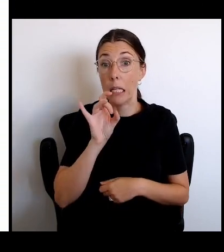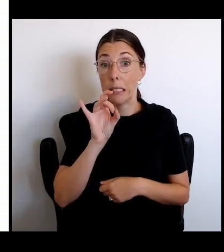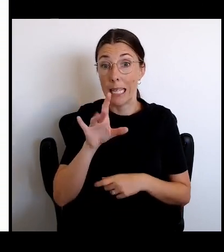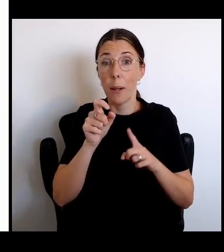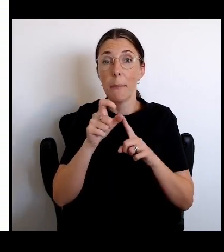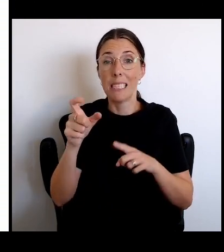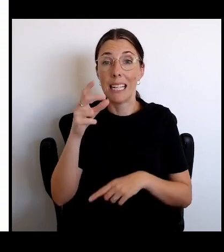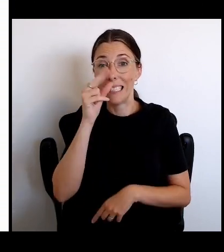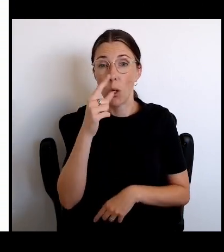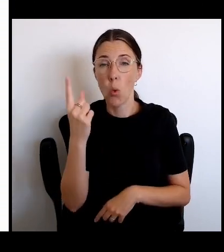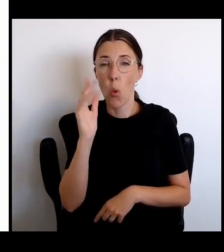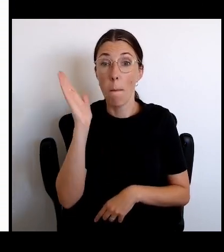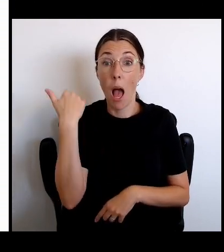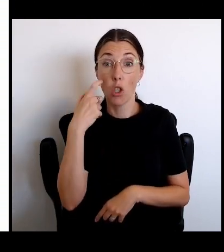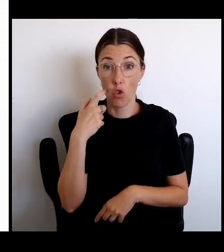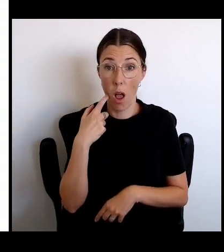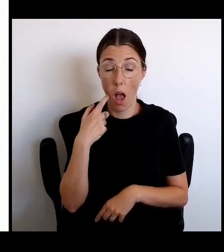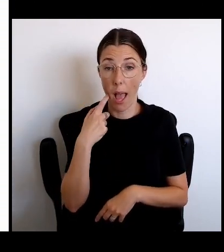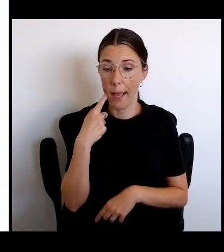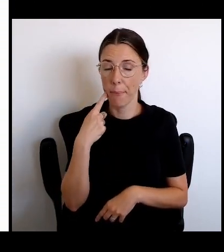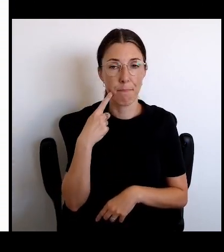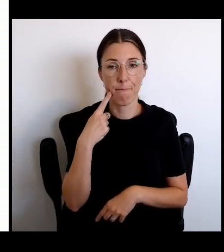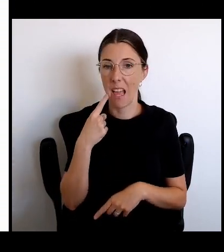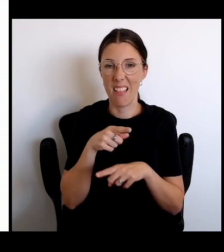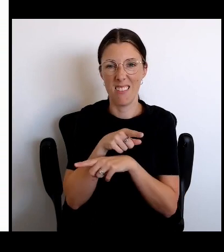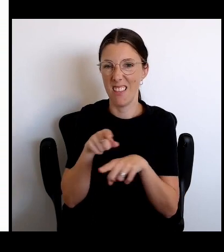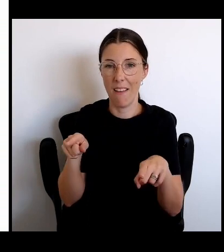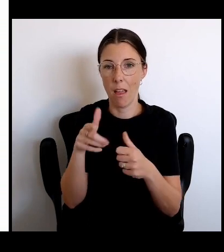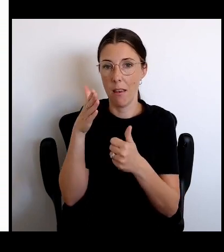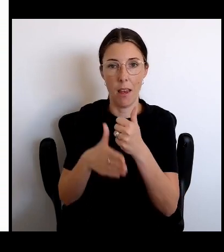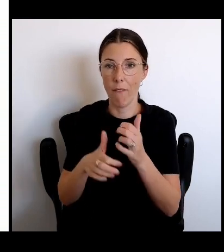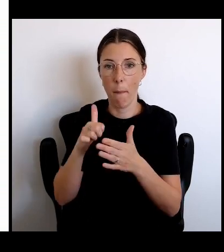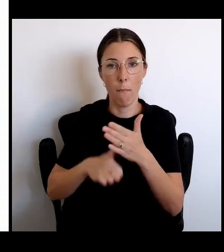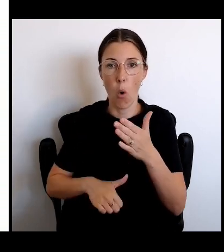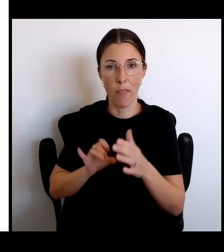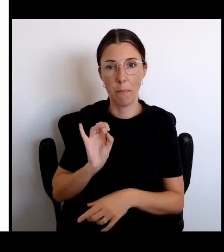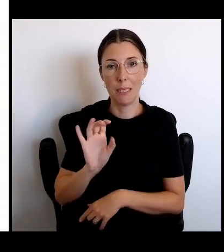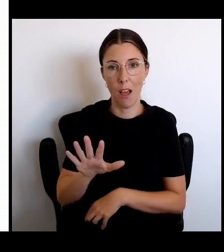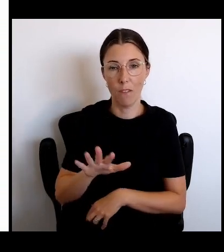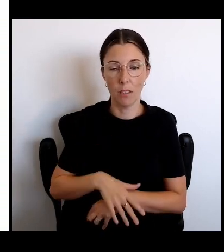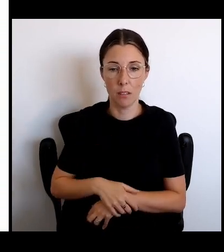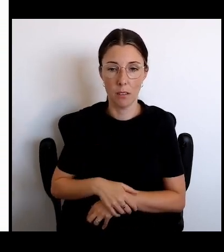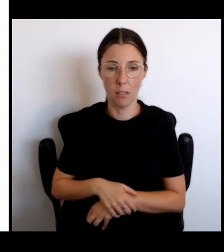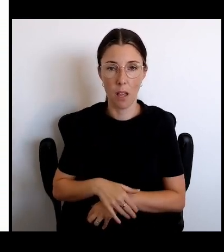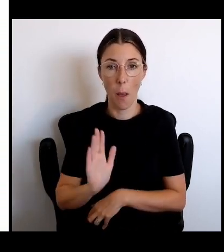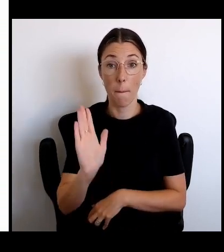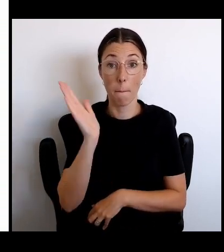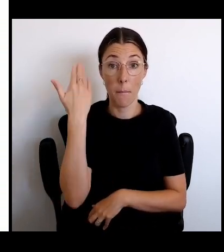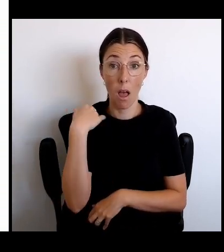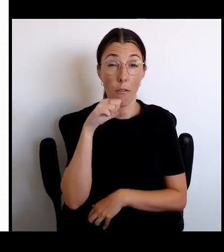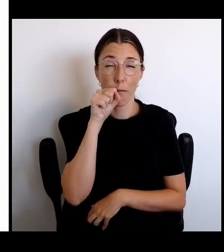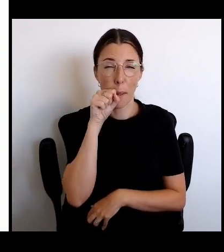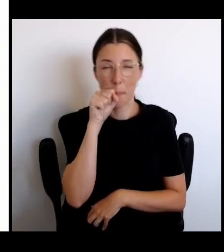past, none of them had bought a vape. Their past vaping was infrequent. It was a small number